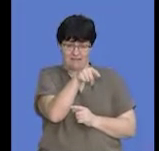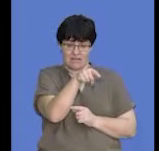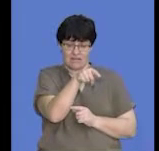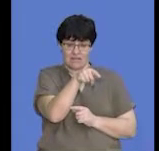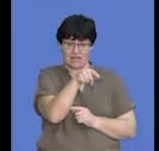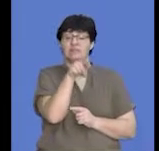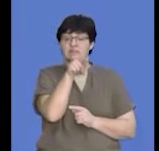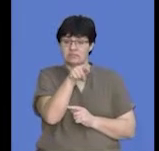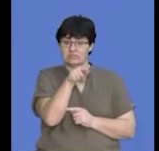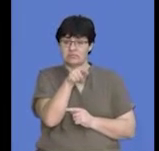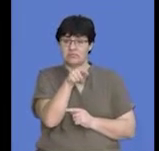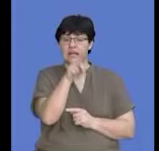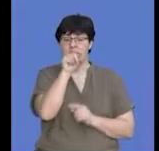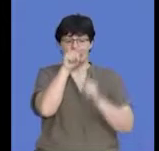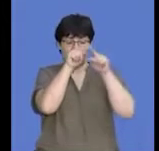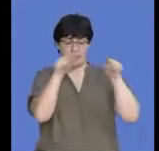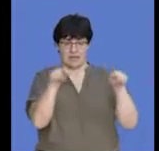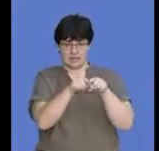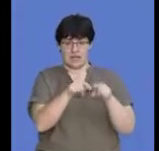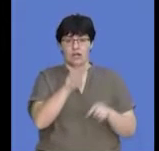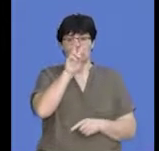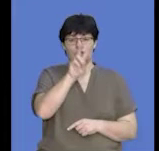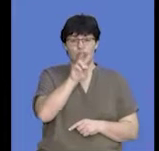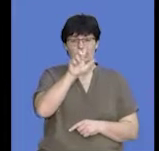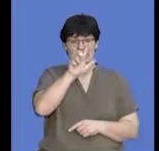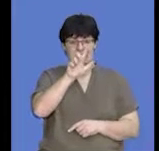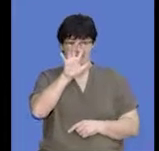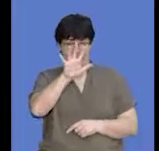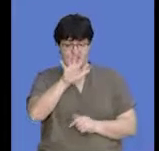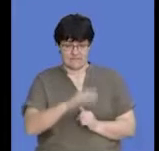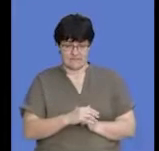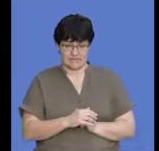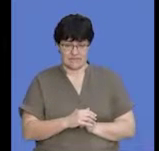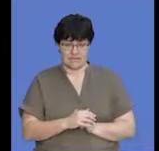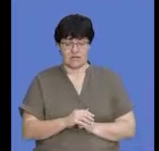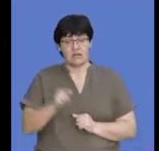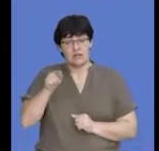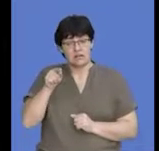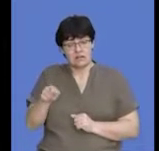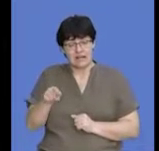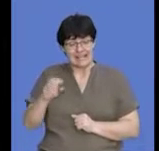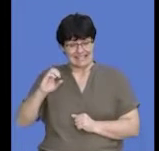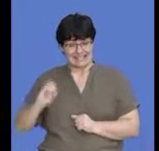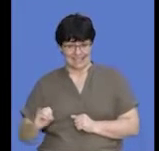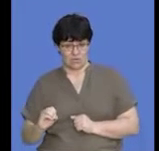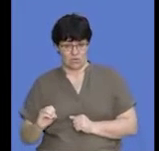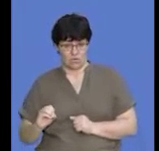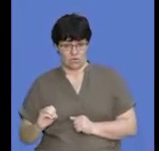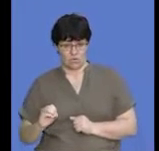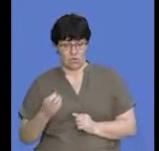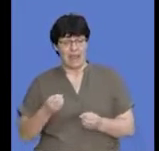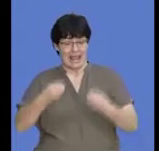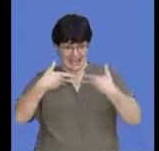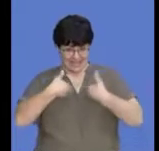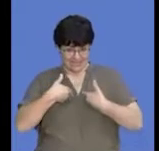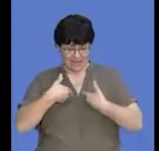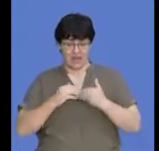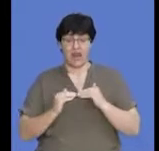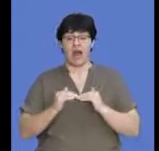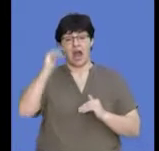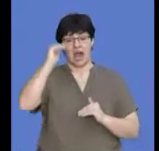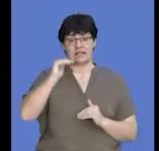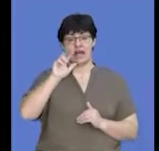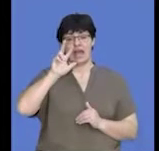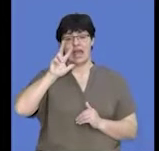P characterized by trig beacon 275. Note area 0, which we've been given as a height